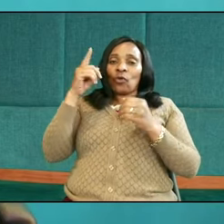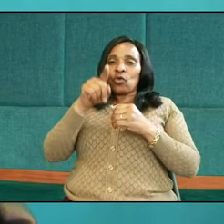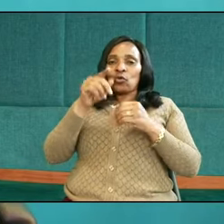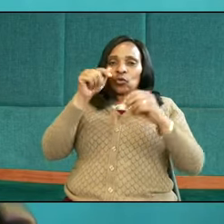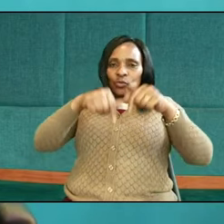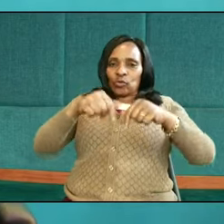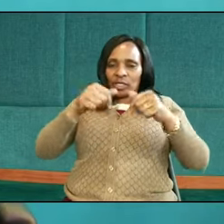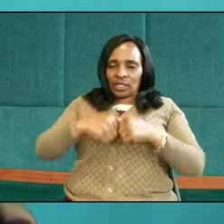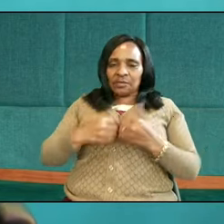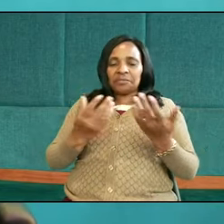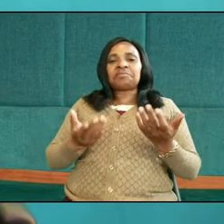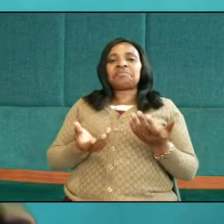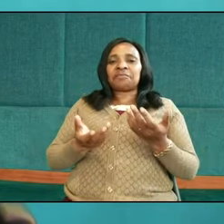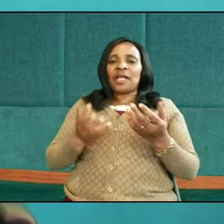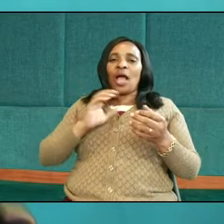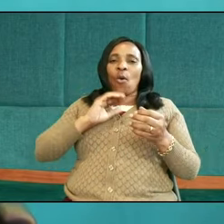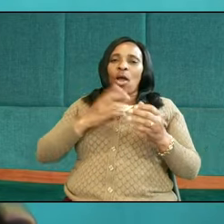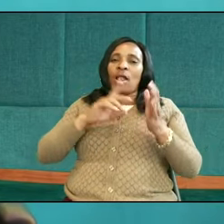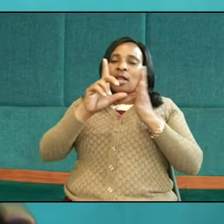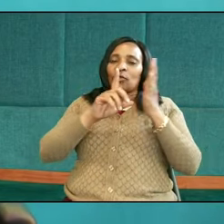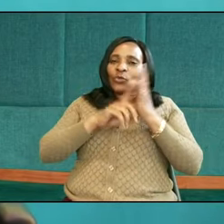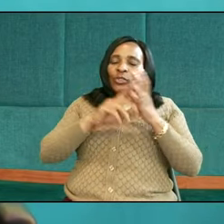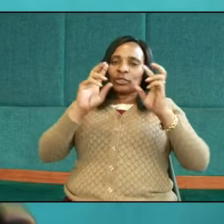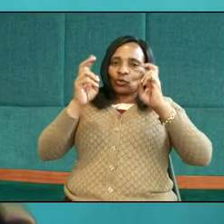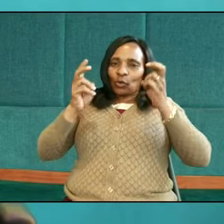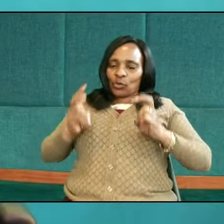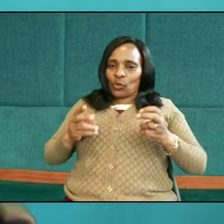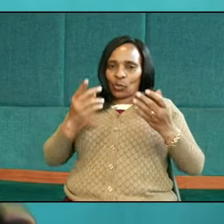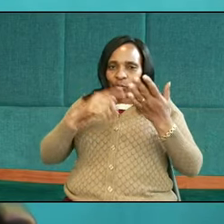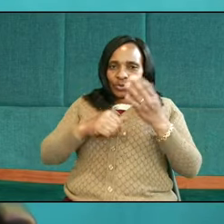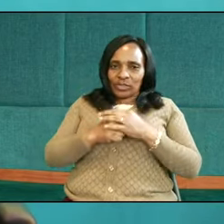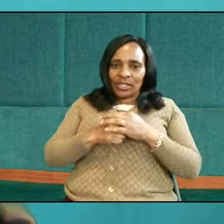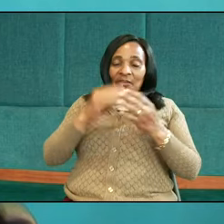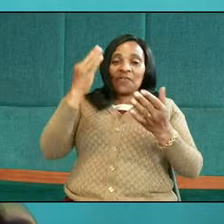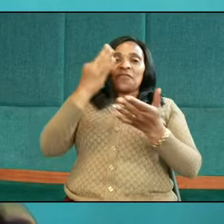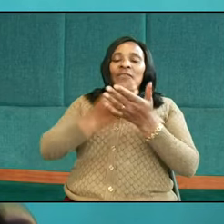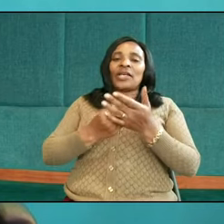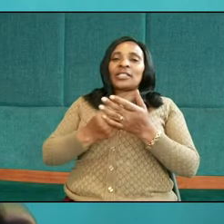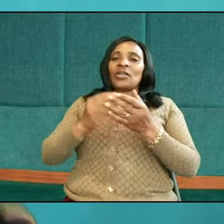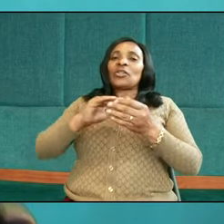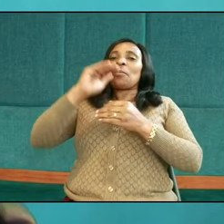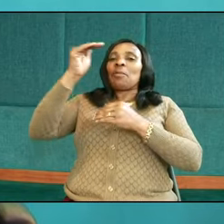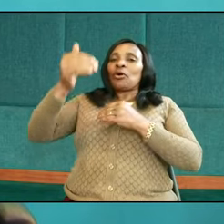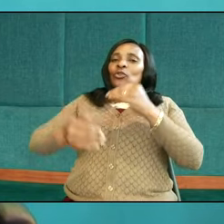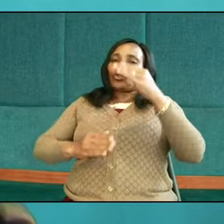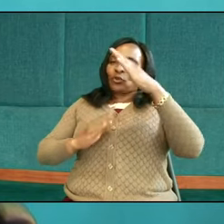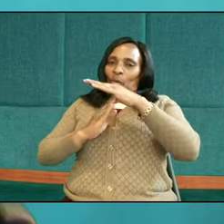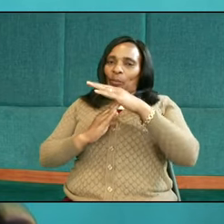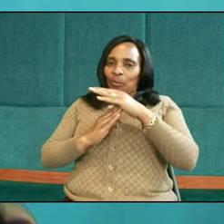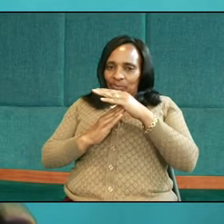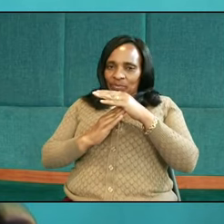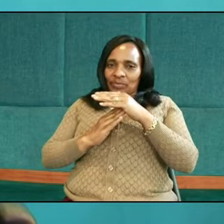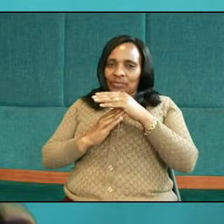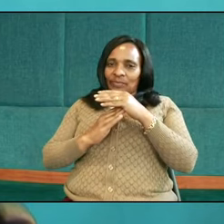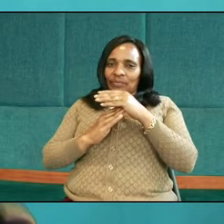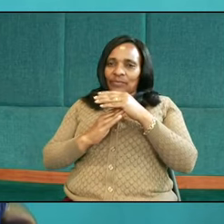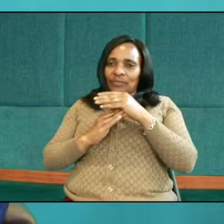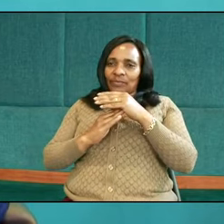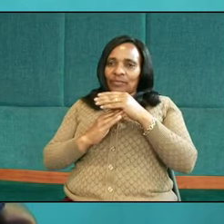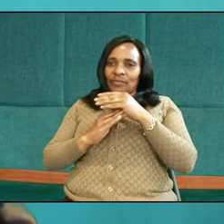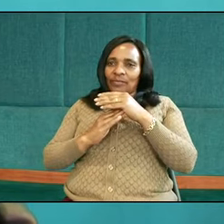You know, our lesson today is entitled Faith on the Mountaintop. Faith on the